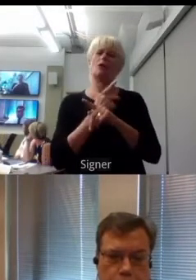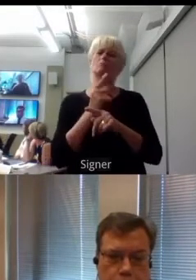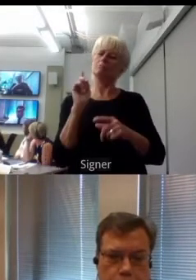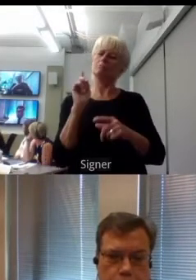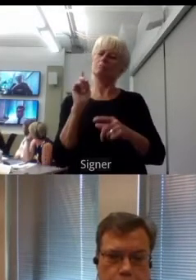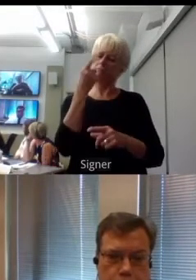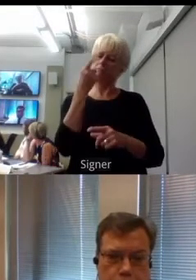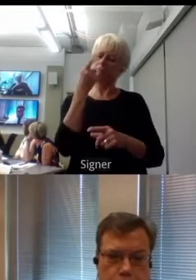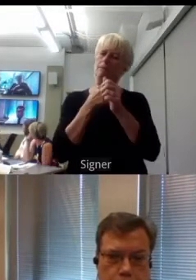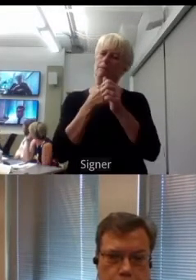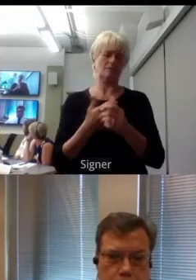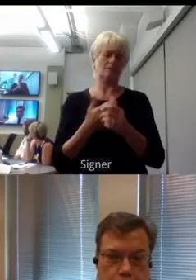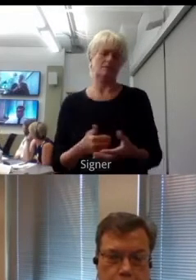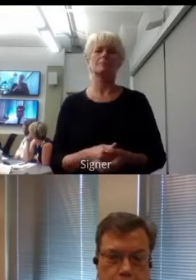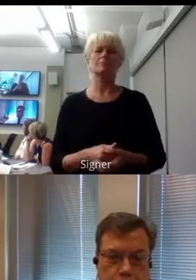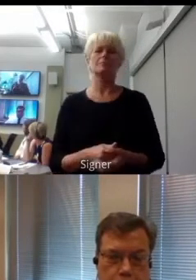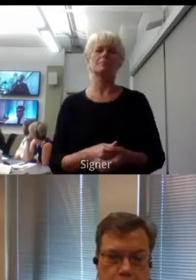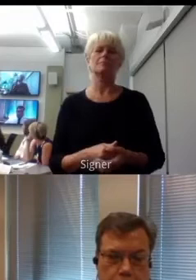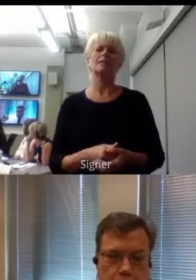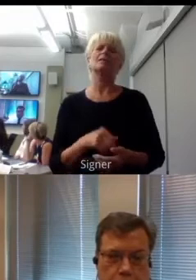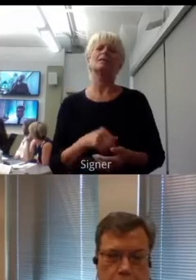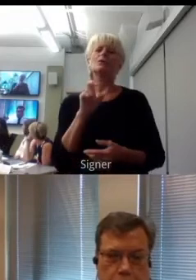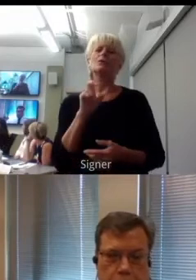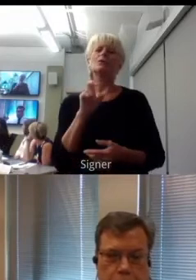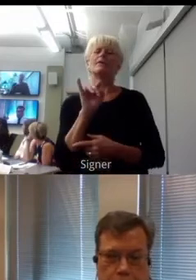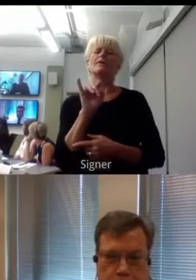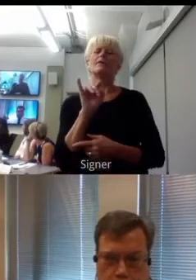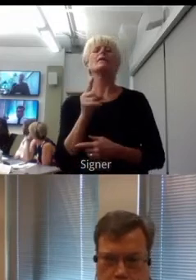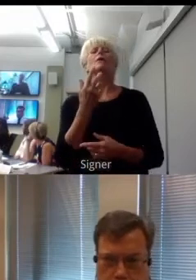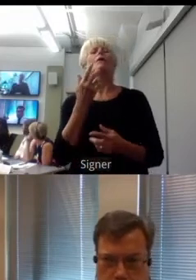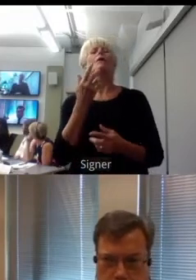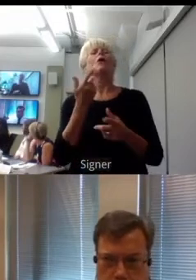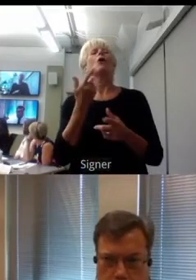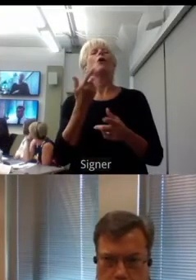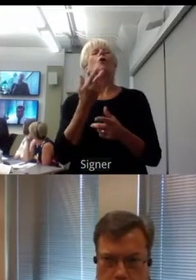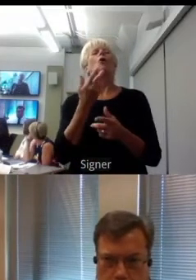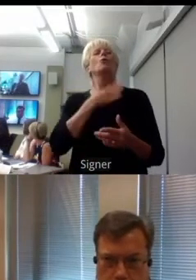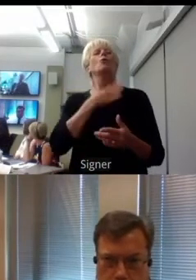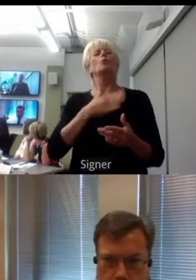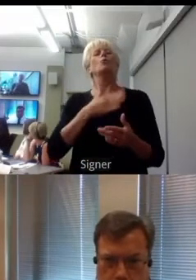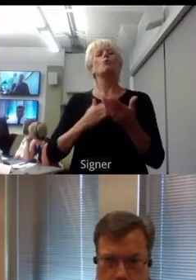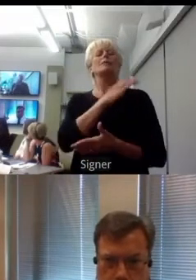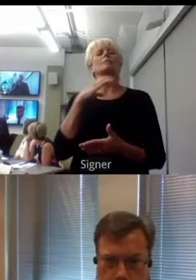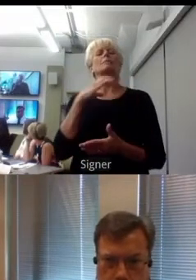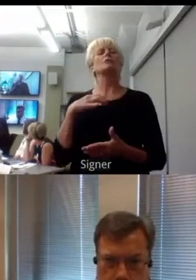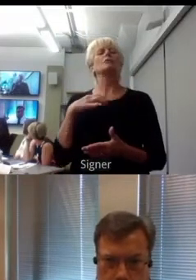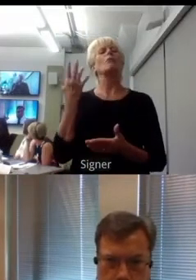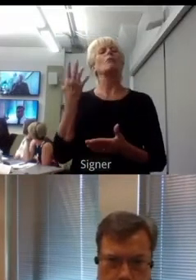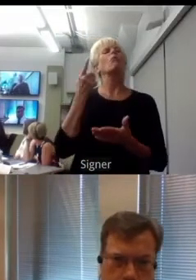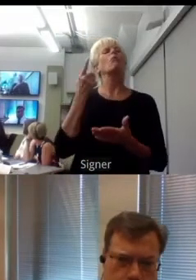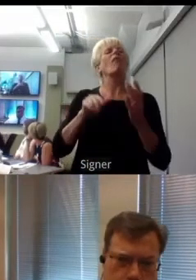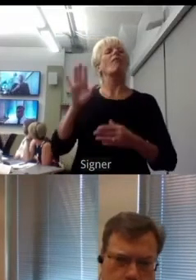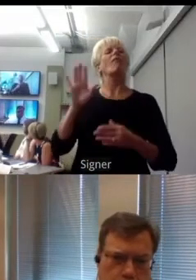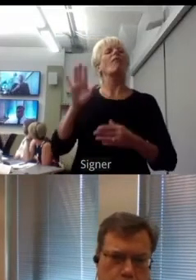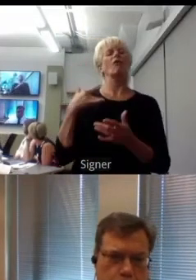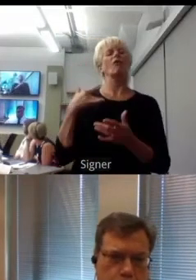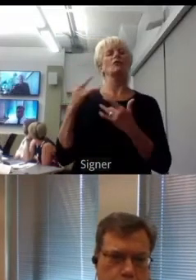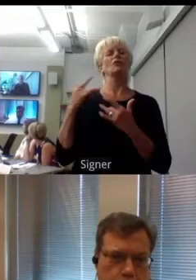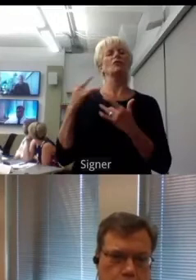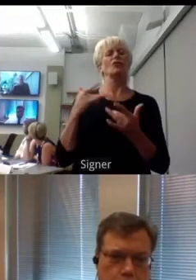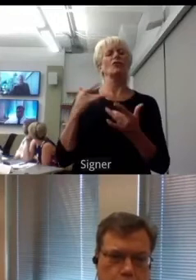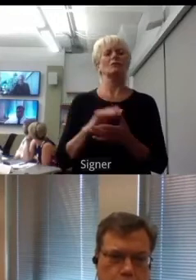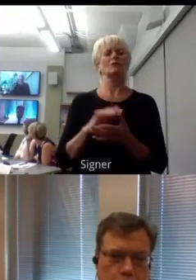Concerns you heard from the Human Rights Commission side? Yeah, we had all. And because I think we had very